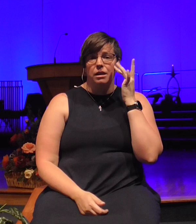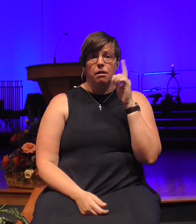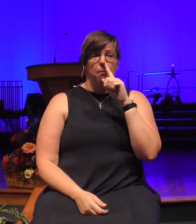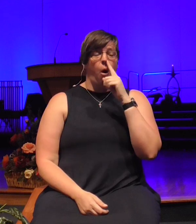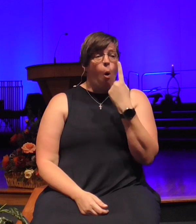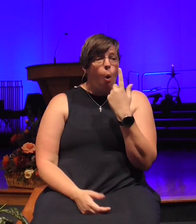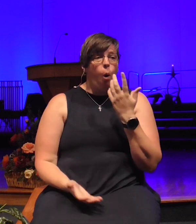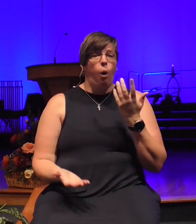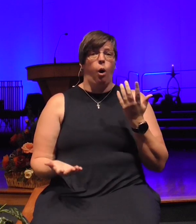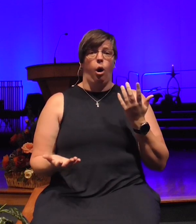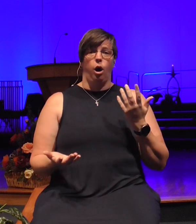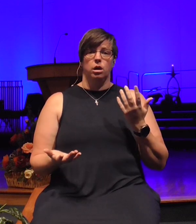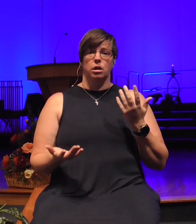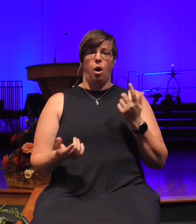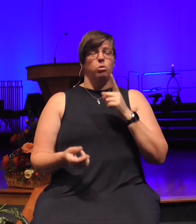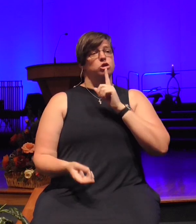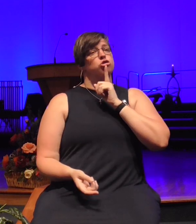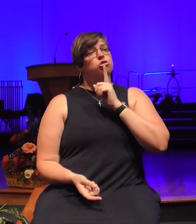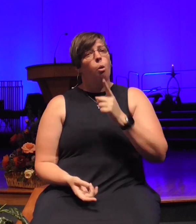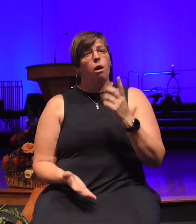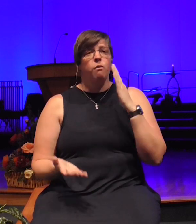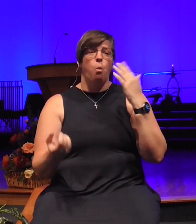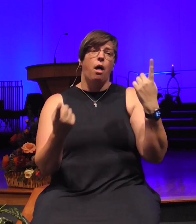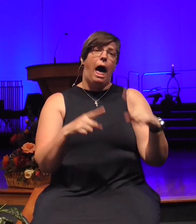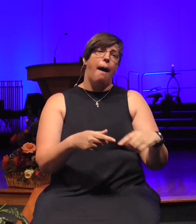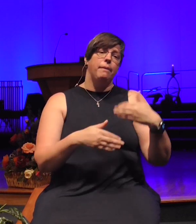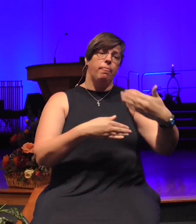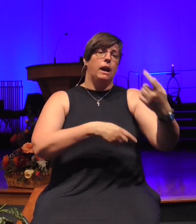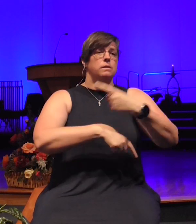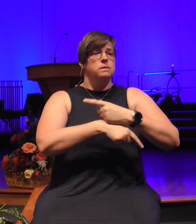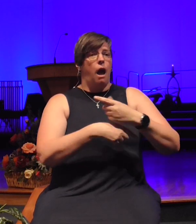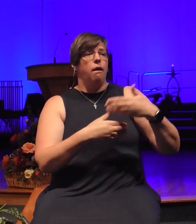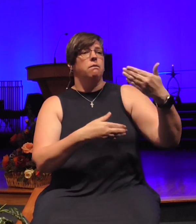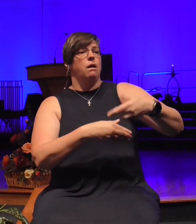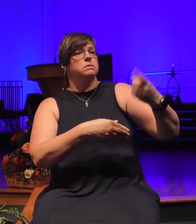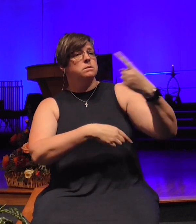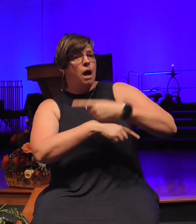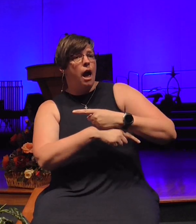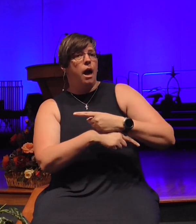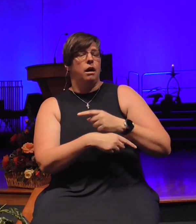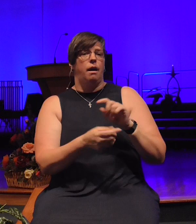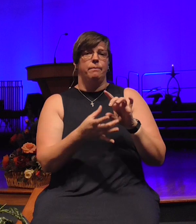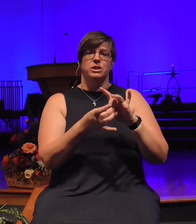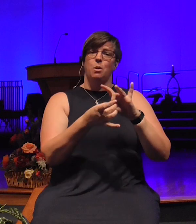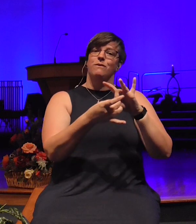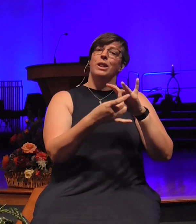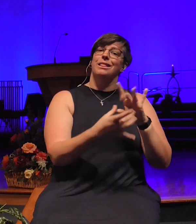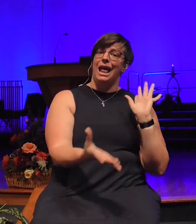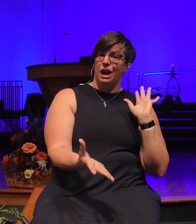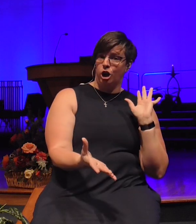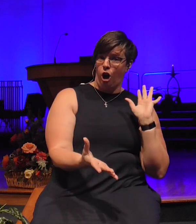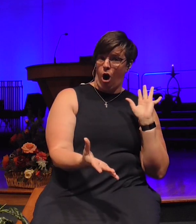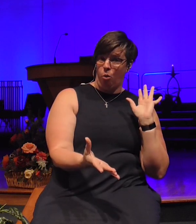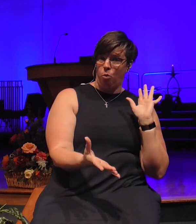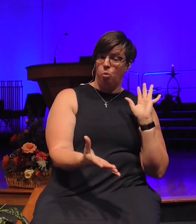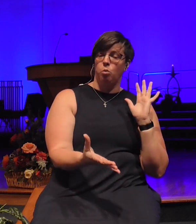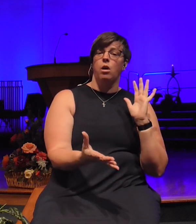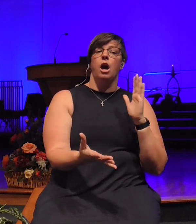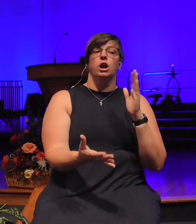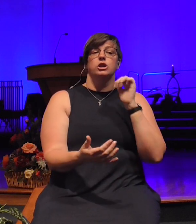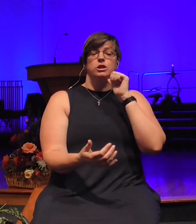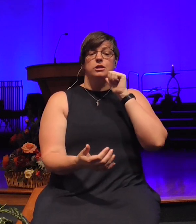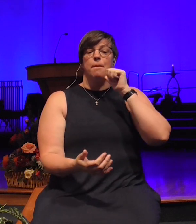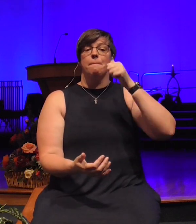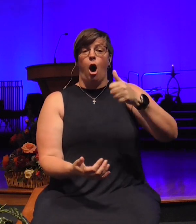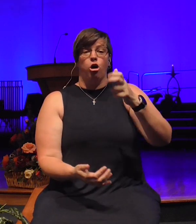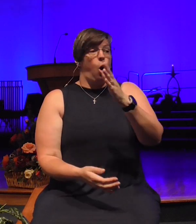it, defining it, so sure about what's going to come each day? If we could only let it go and know that tomorrow never